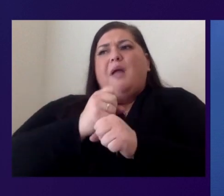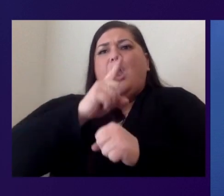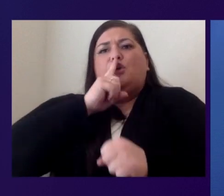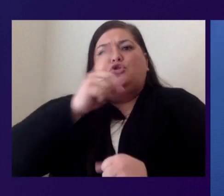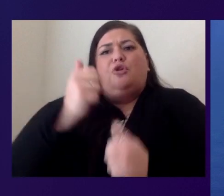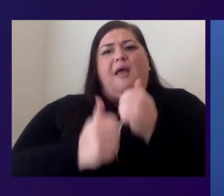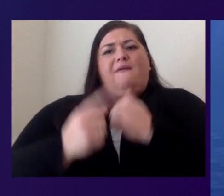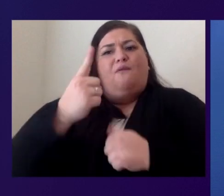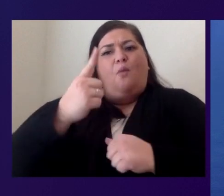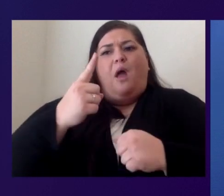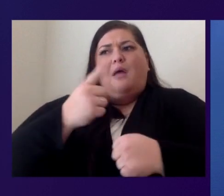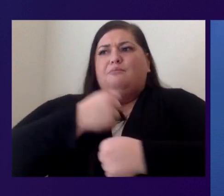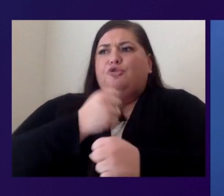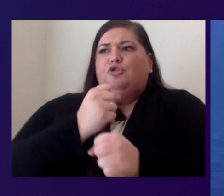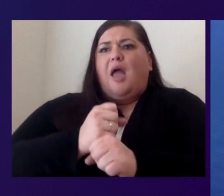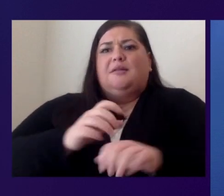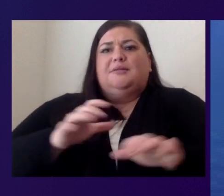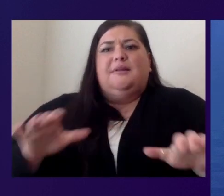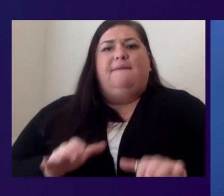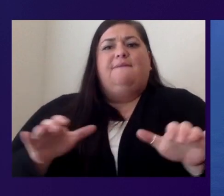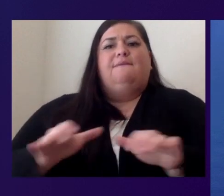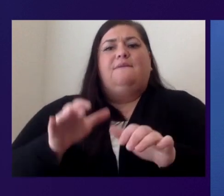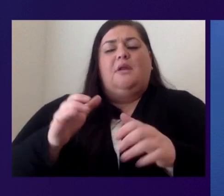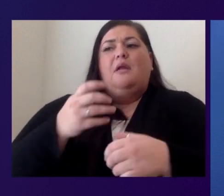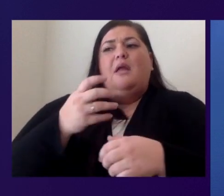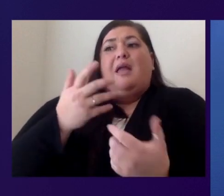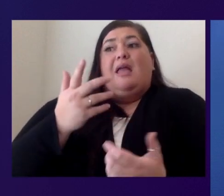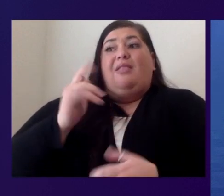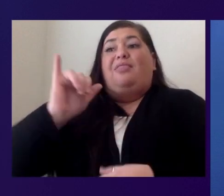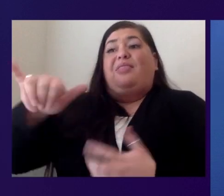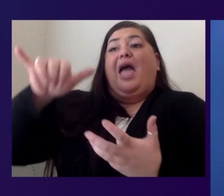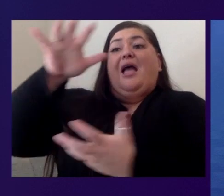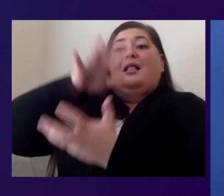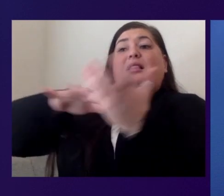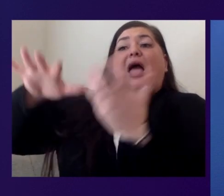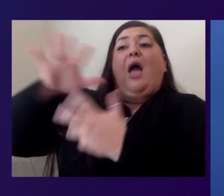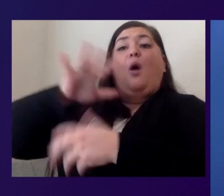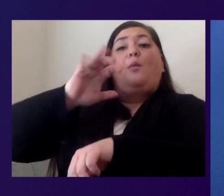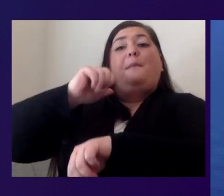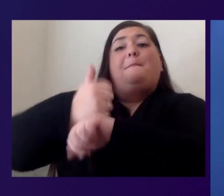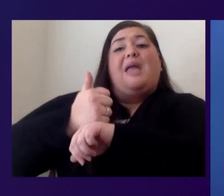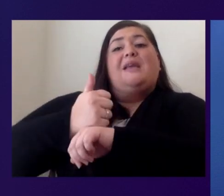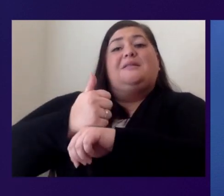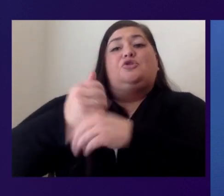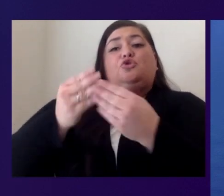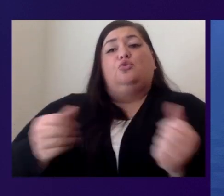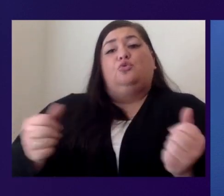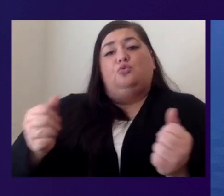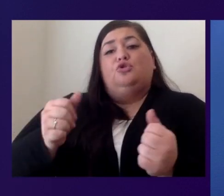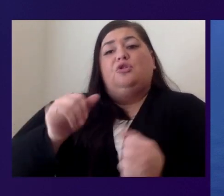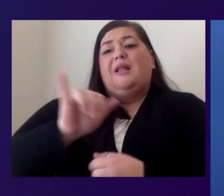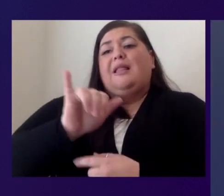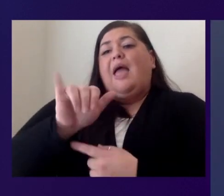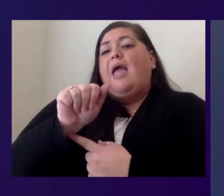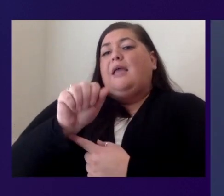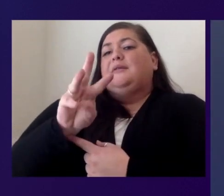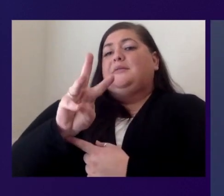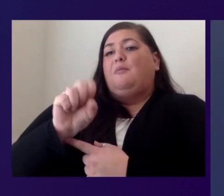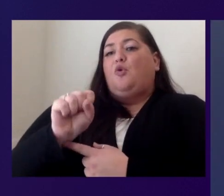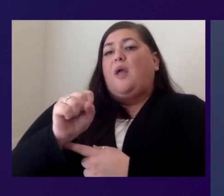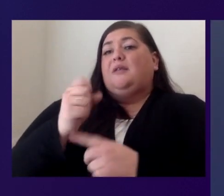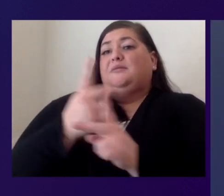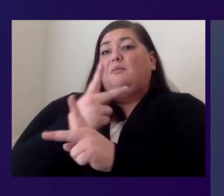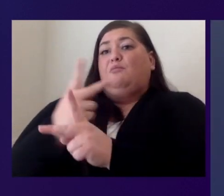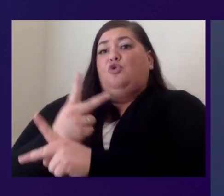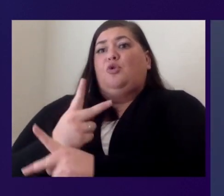of organizations have been adopting cloud-based solutions, just like, AWS and the user computing I'm services. excited to hear more, because you